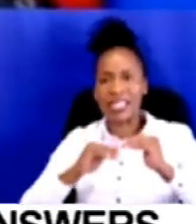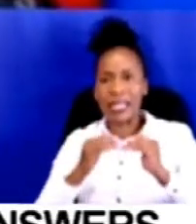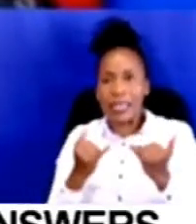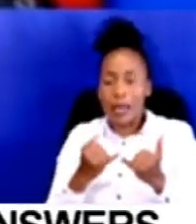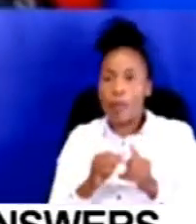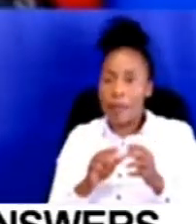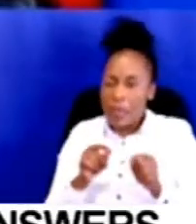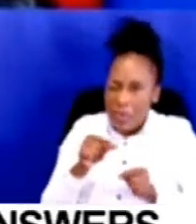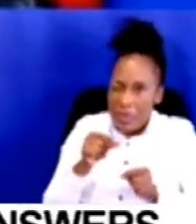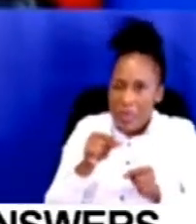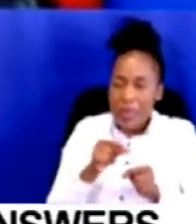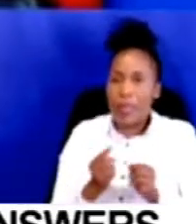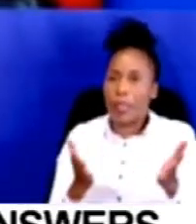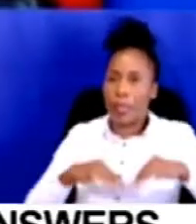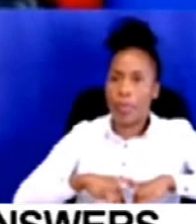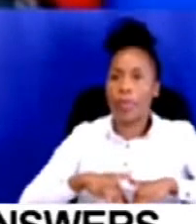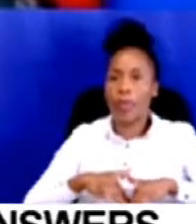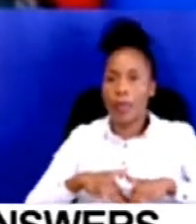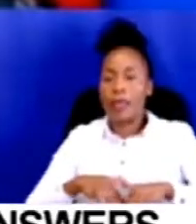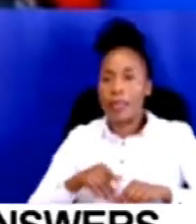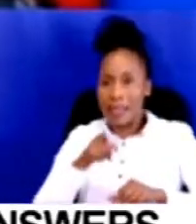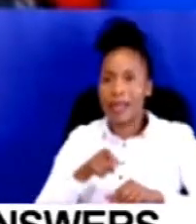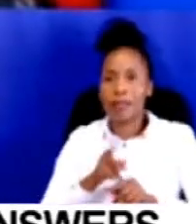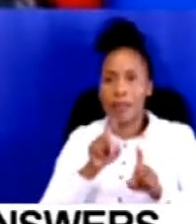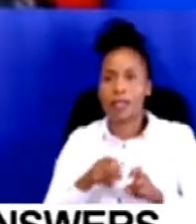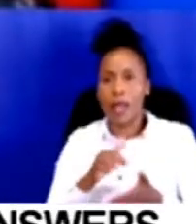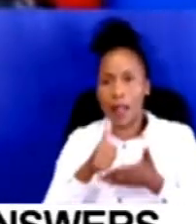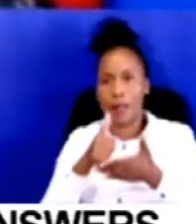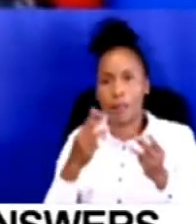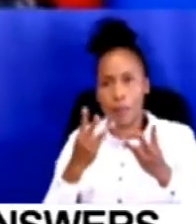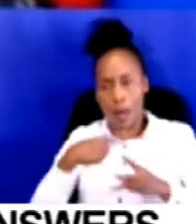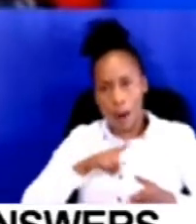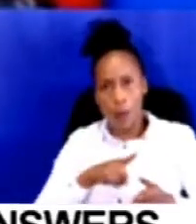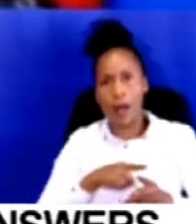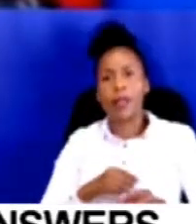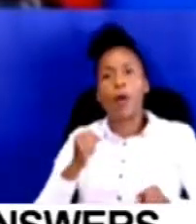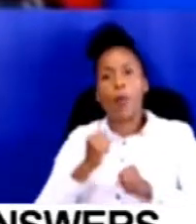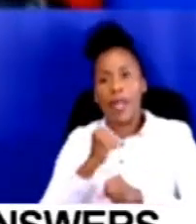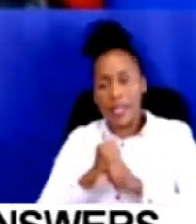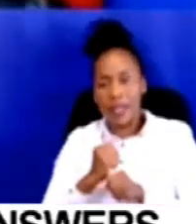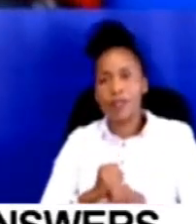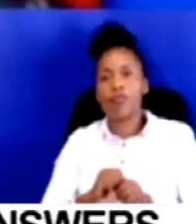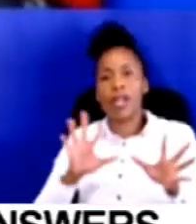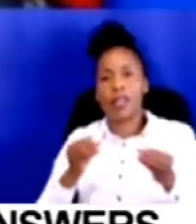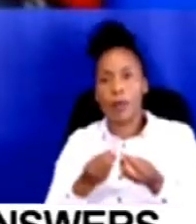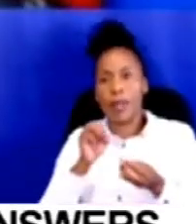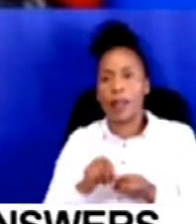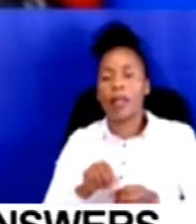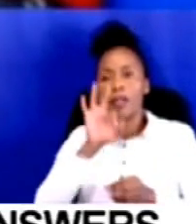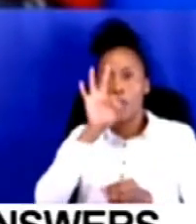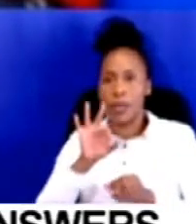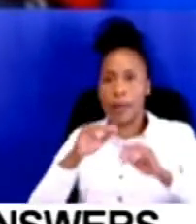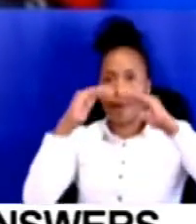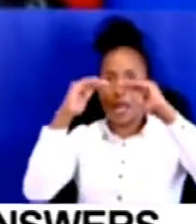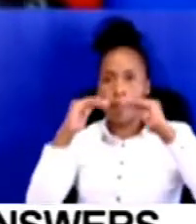people. This we're going to do working together as the three spheres of government. Thank